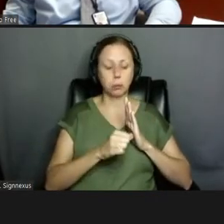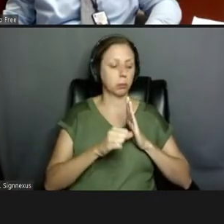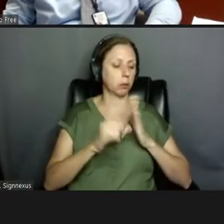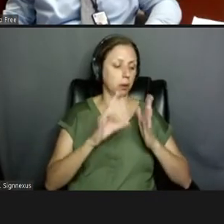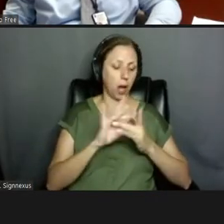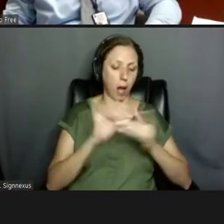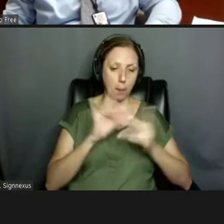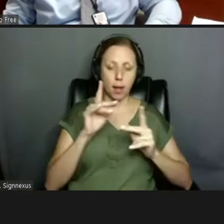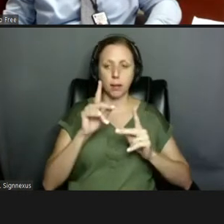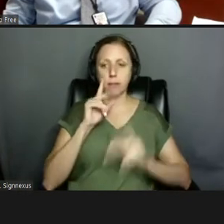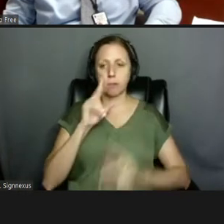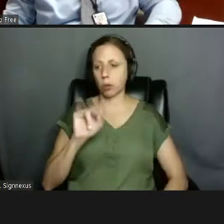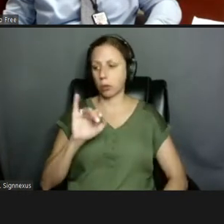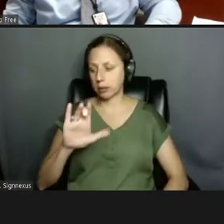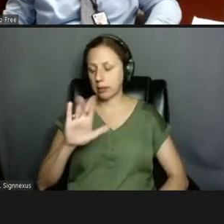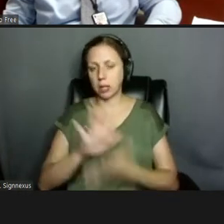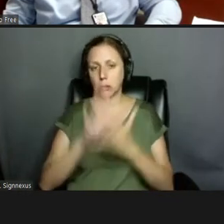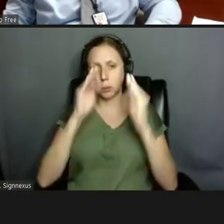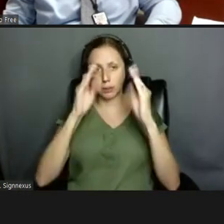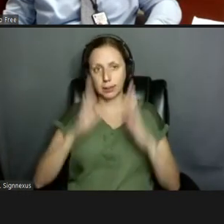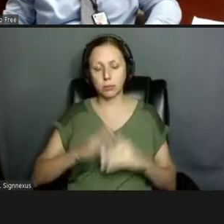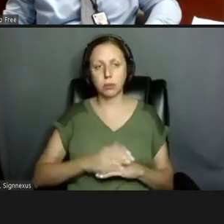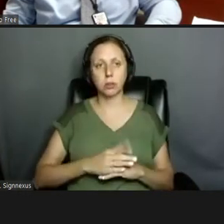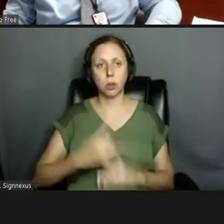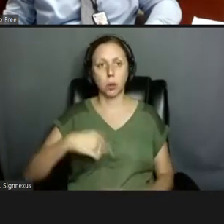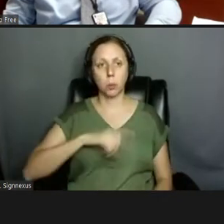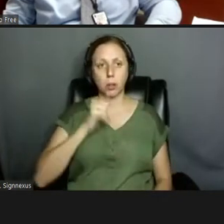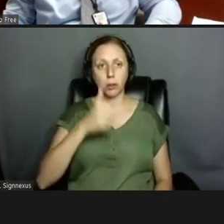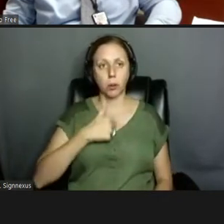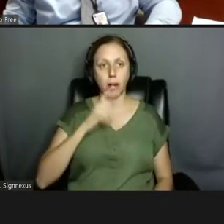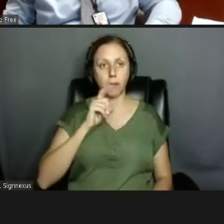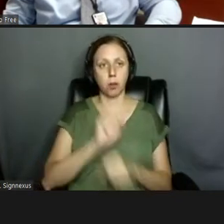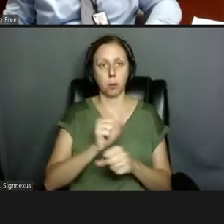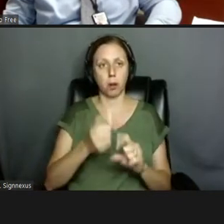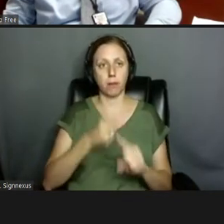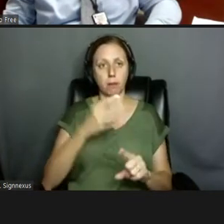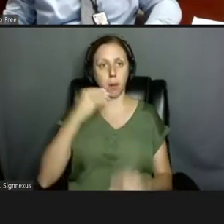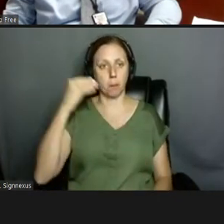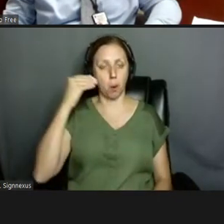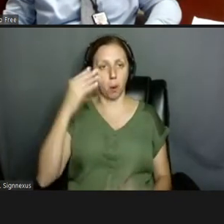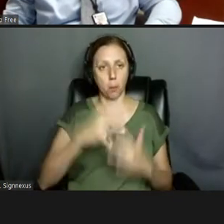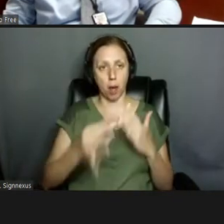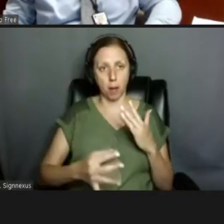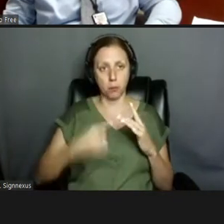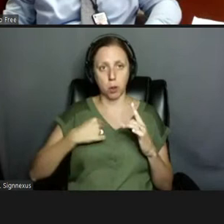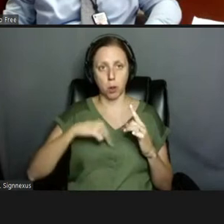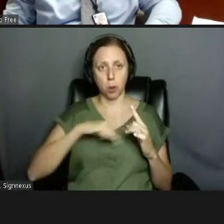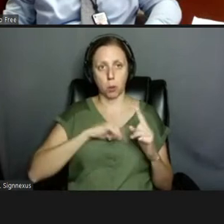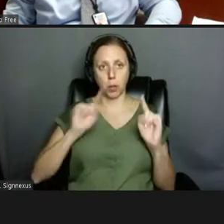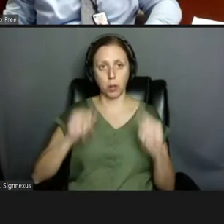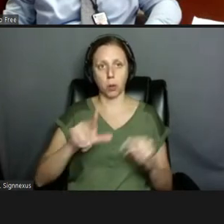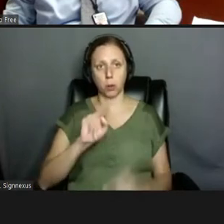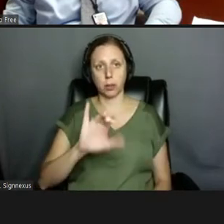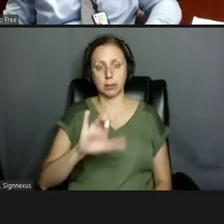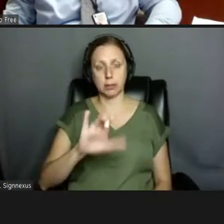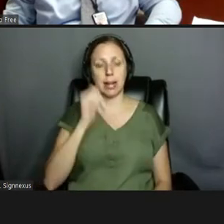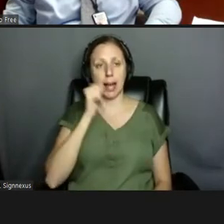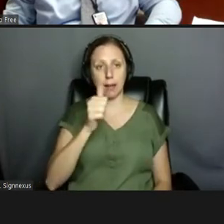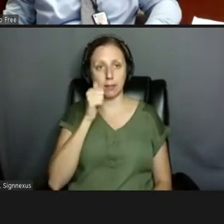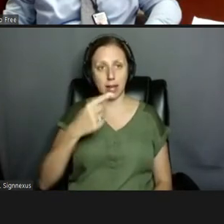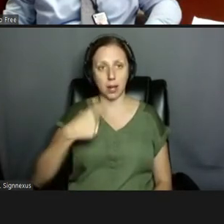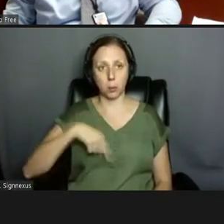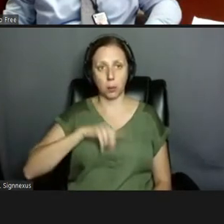York City school teachers. We don't have the work from home option. We are in the city every single day. And again, have to be in the